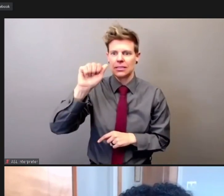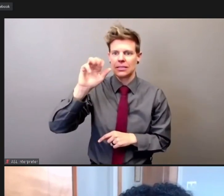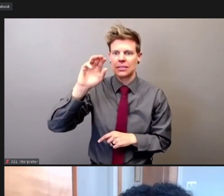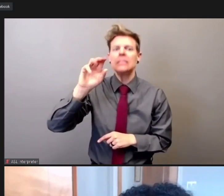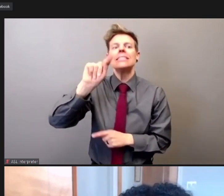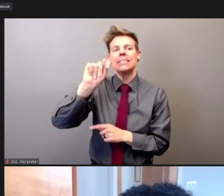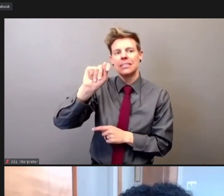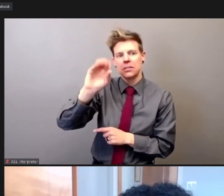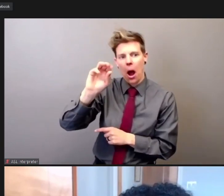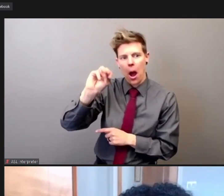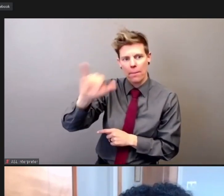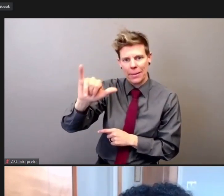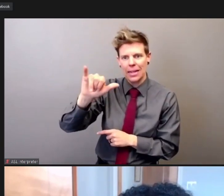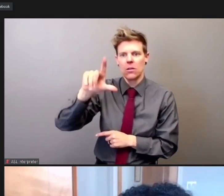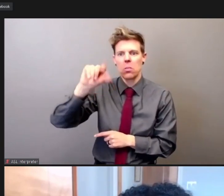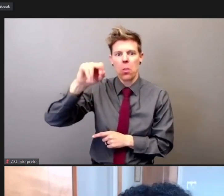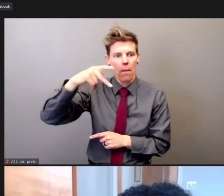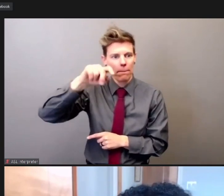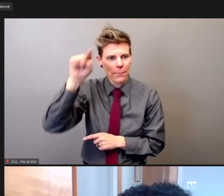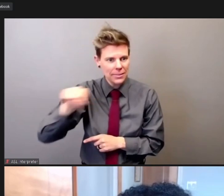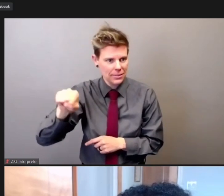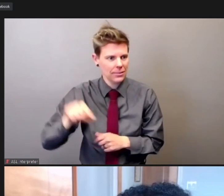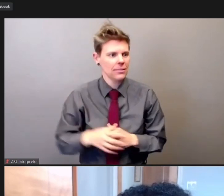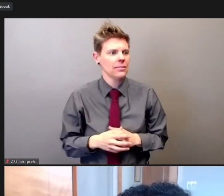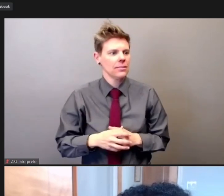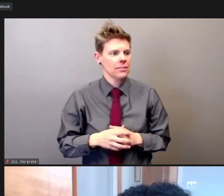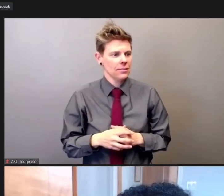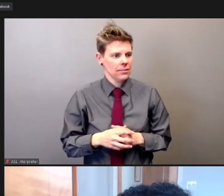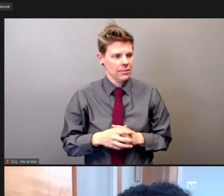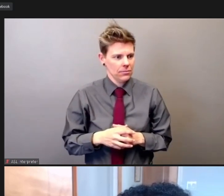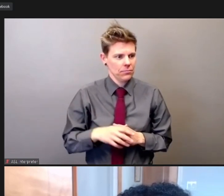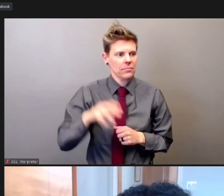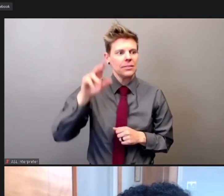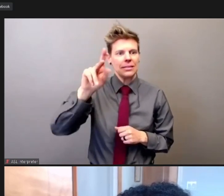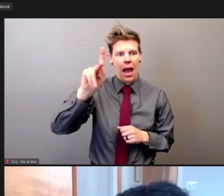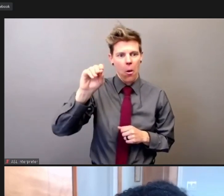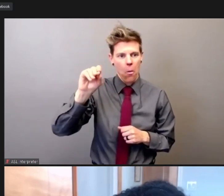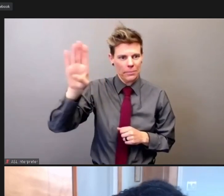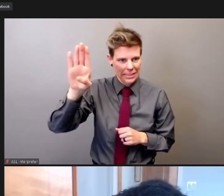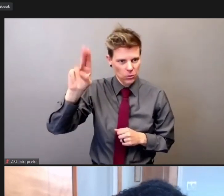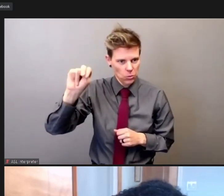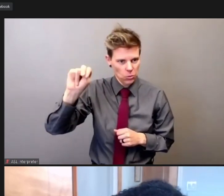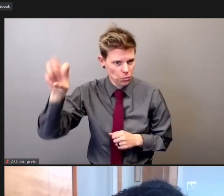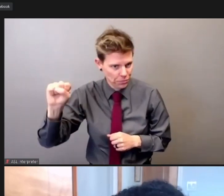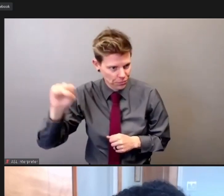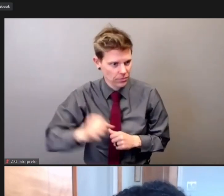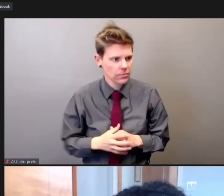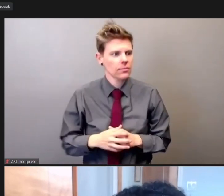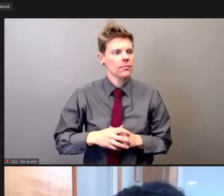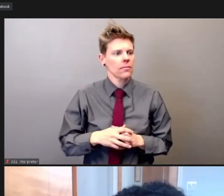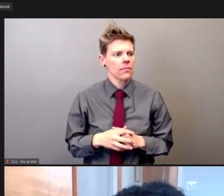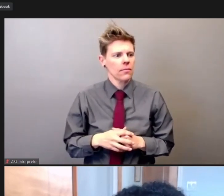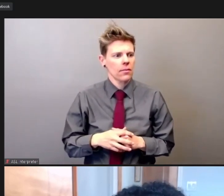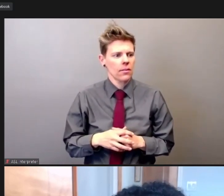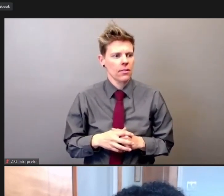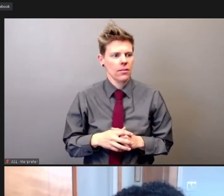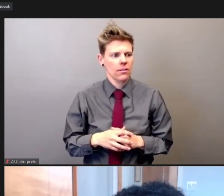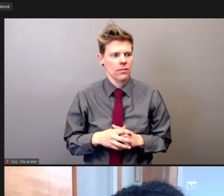Thank you guys again for giving us this opportunity. And if we could, I'd love for you guys to come back to me at the end too for another question, but I'll keep it to these